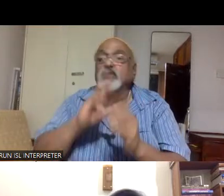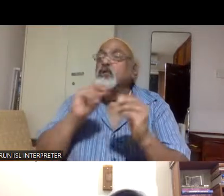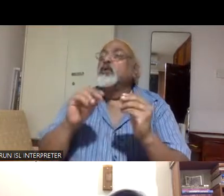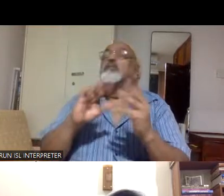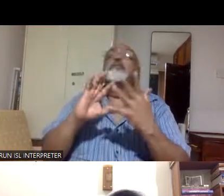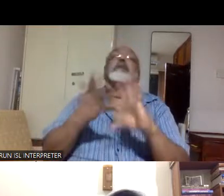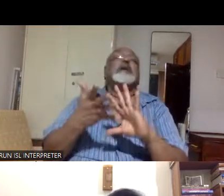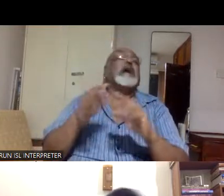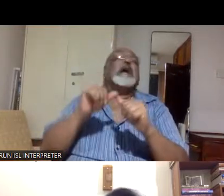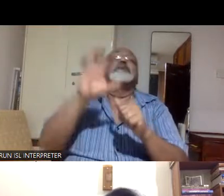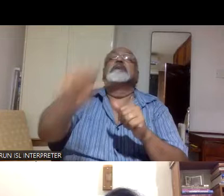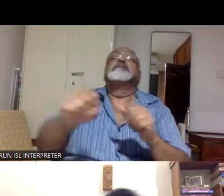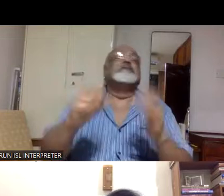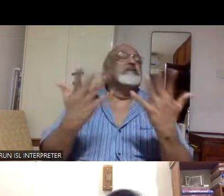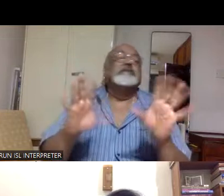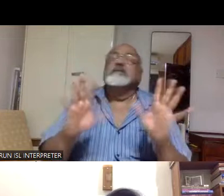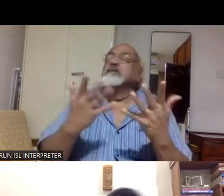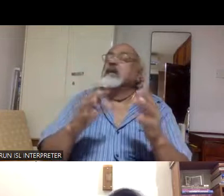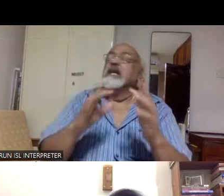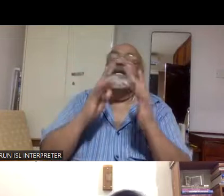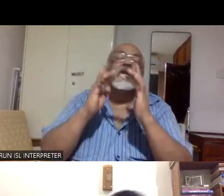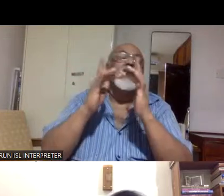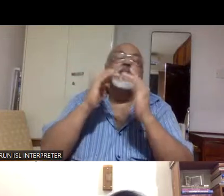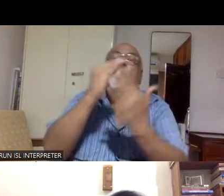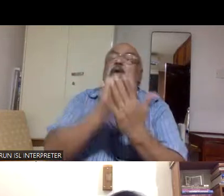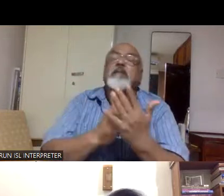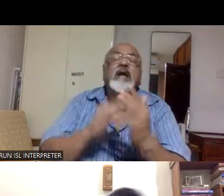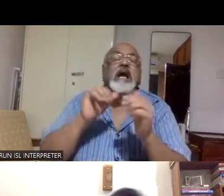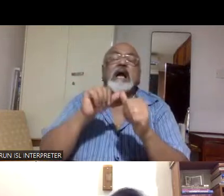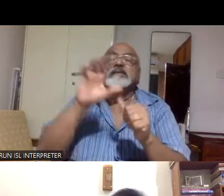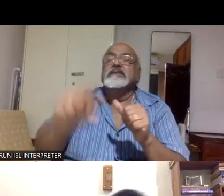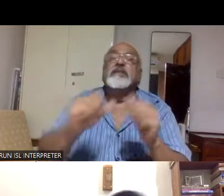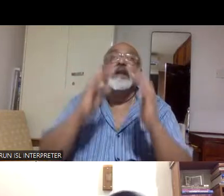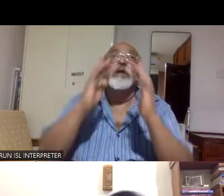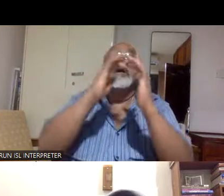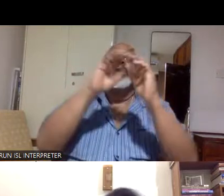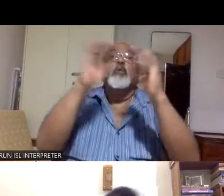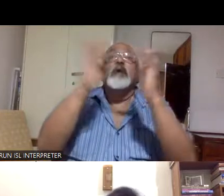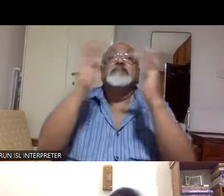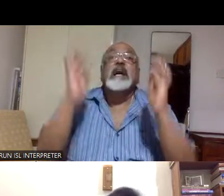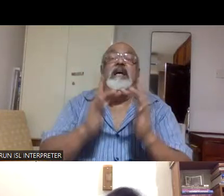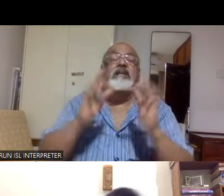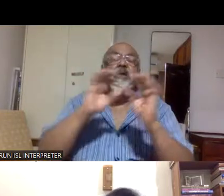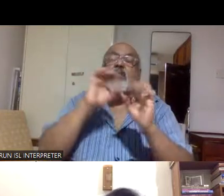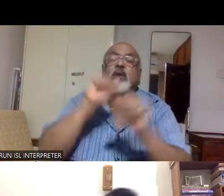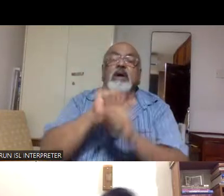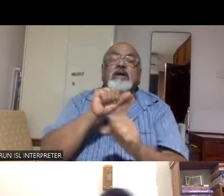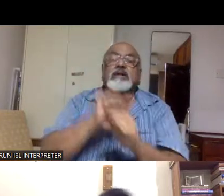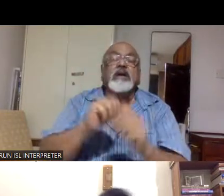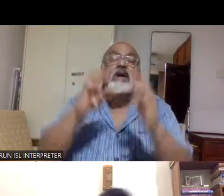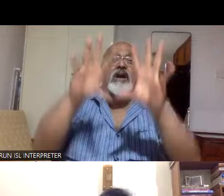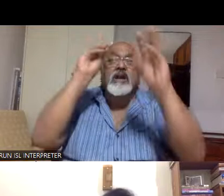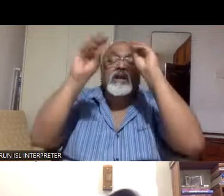an accessible internet, an accessible website, an accessible virtual learning.